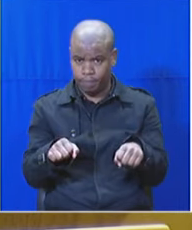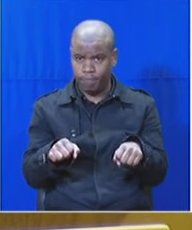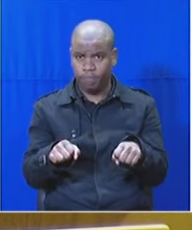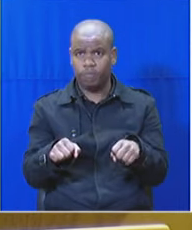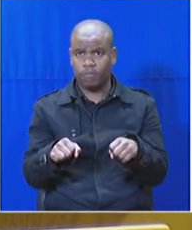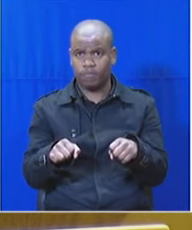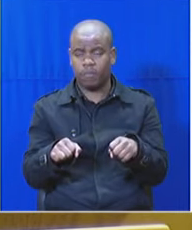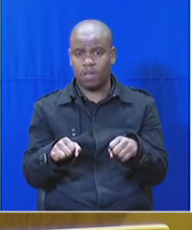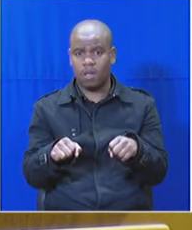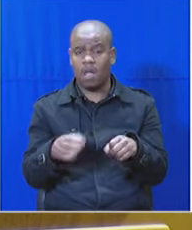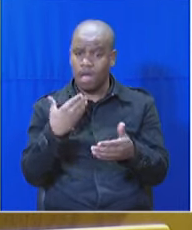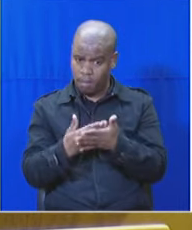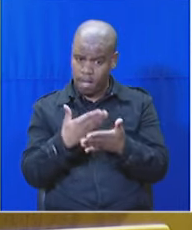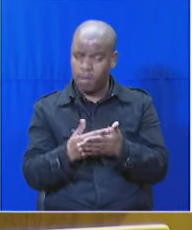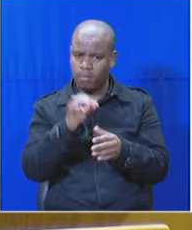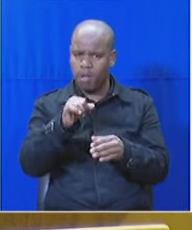the hard way.